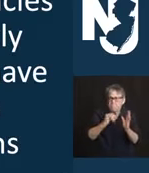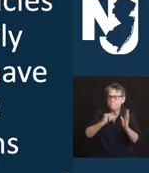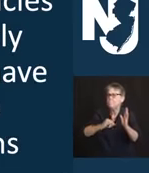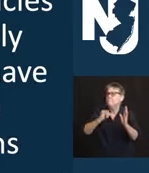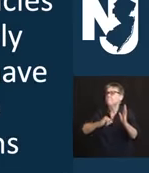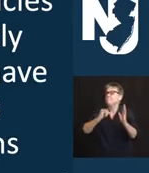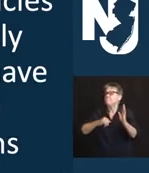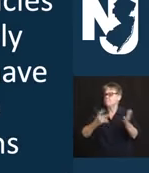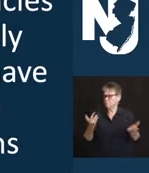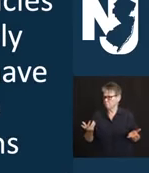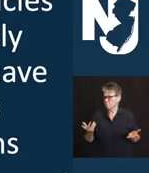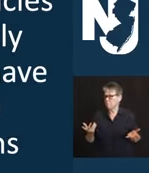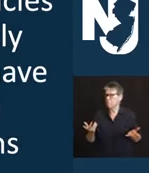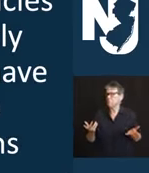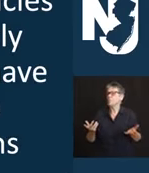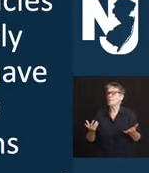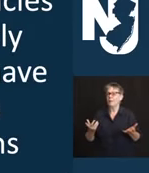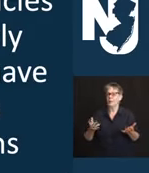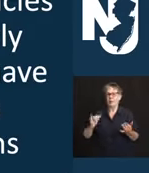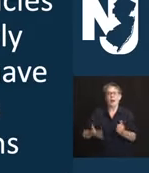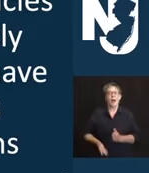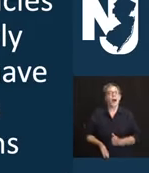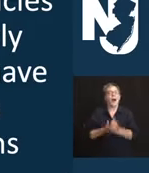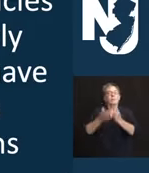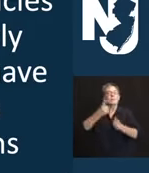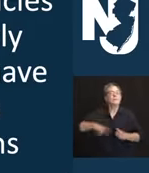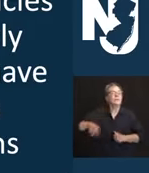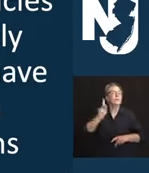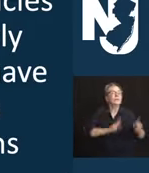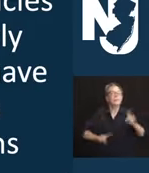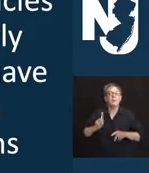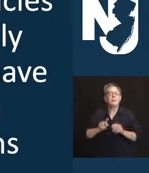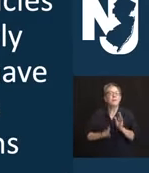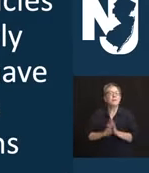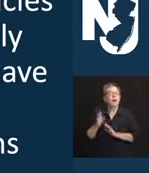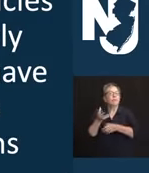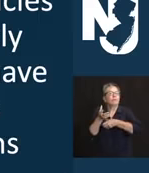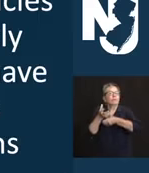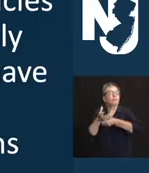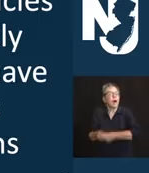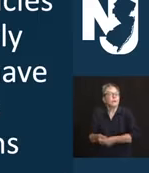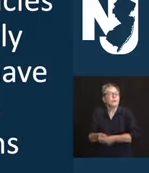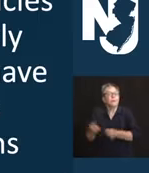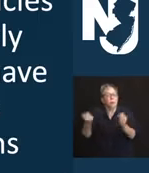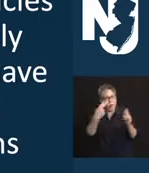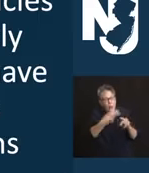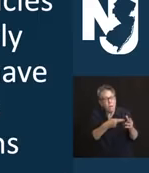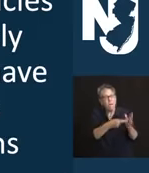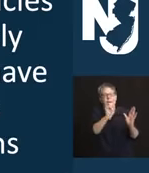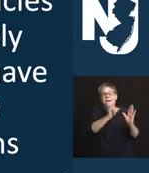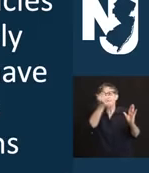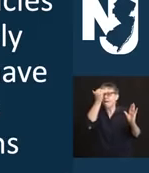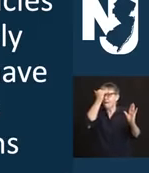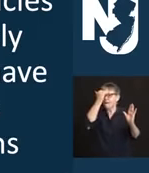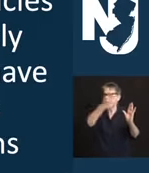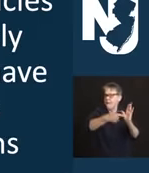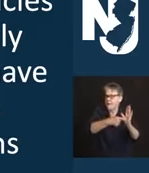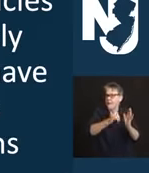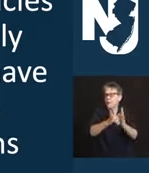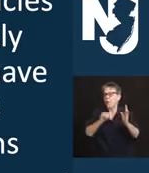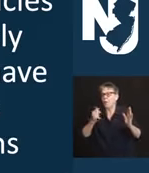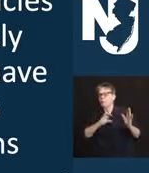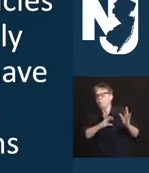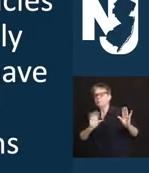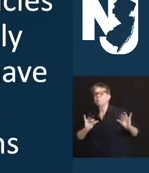which our officers serve, that no one will get away with committing serious disciplinary violations. And this builds on the